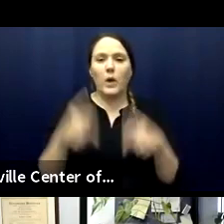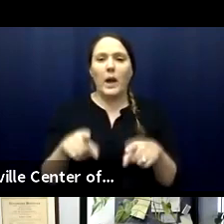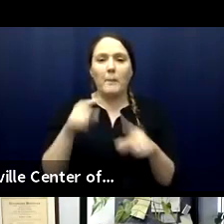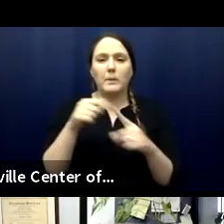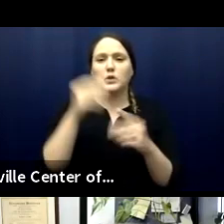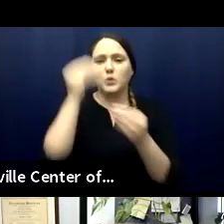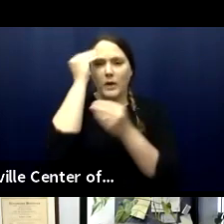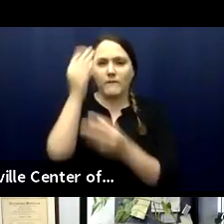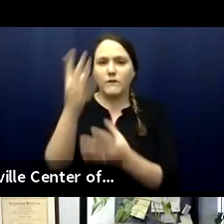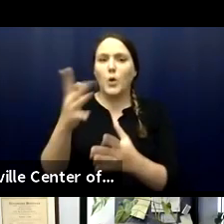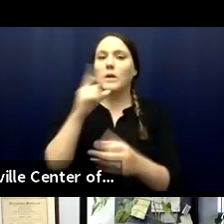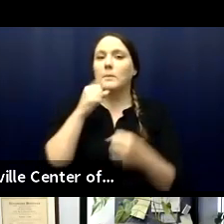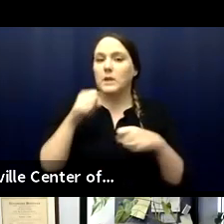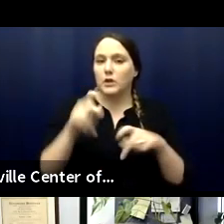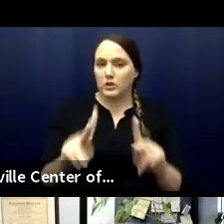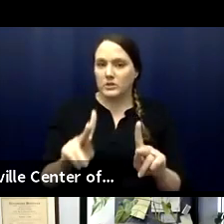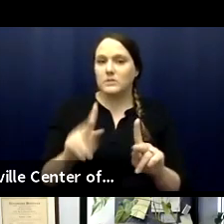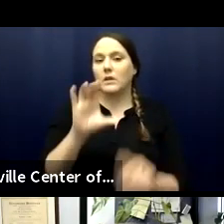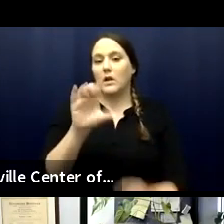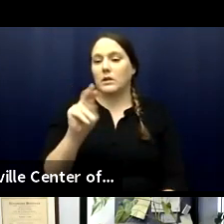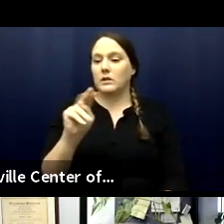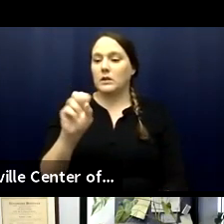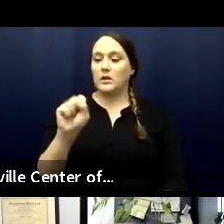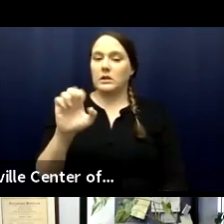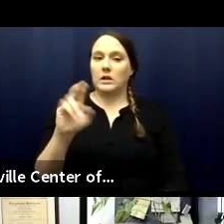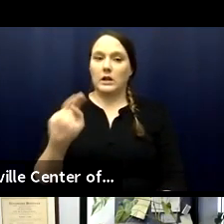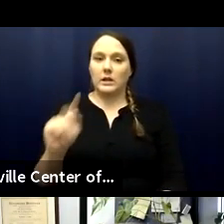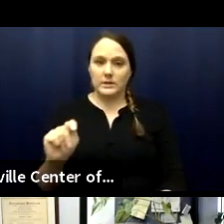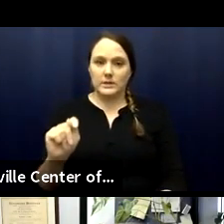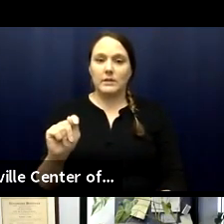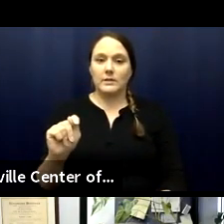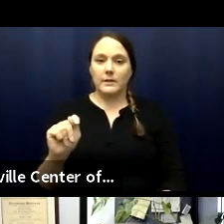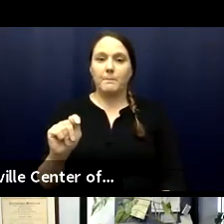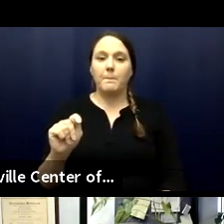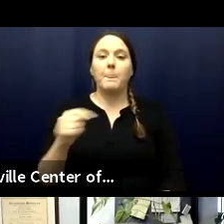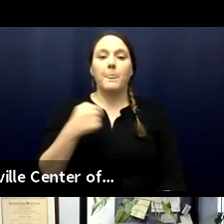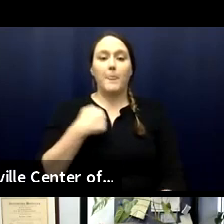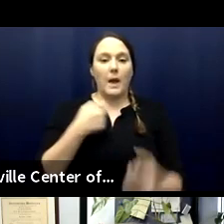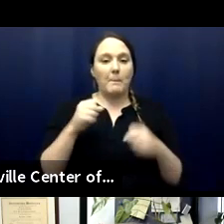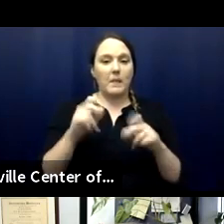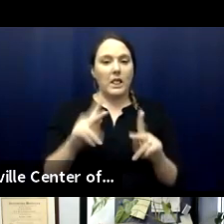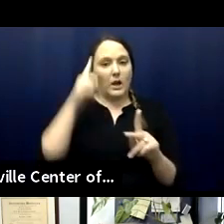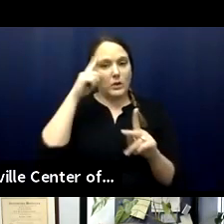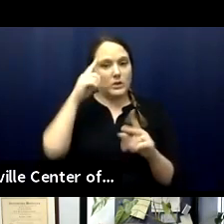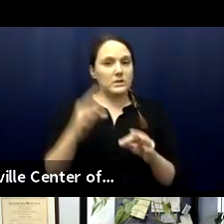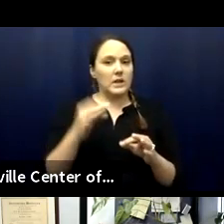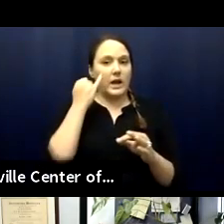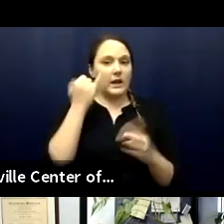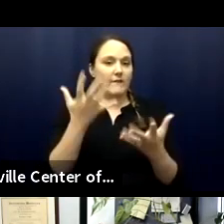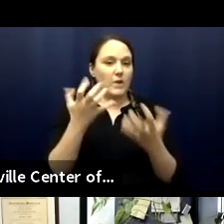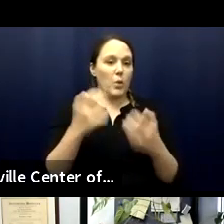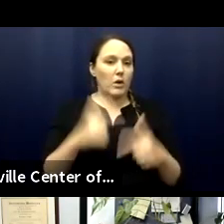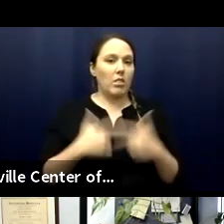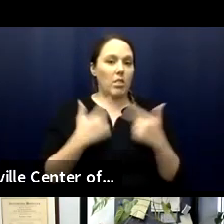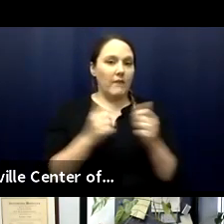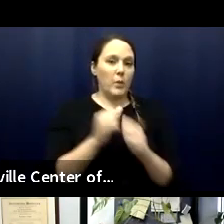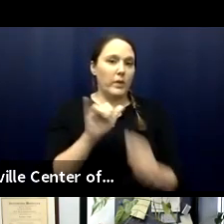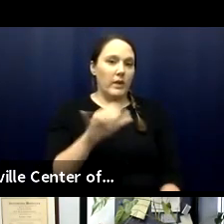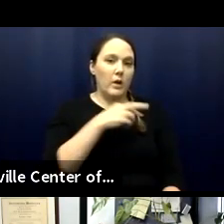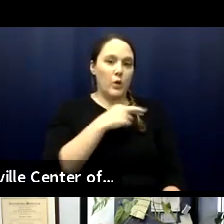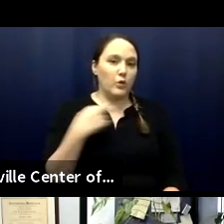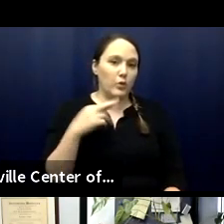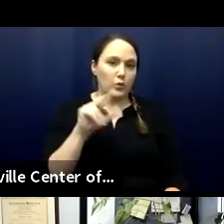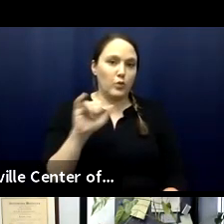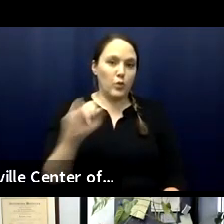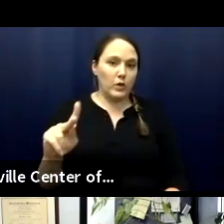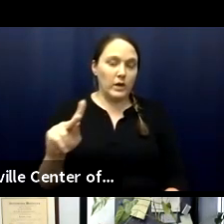consent, where I was told my risk and then I'm allowed to choose if I want to live with those risks?